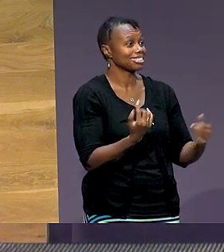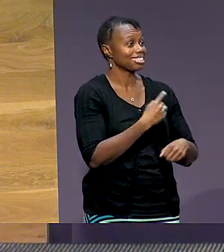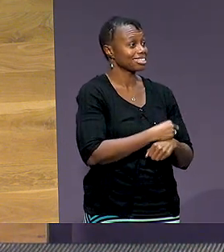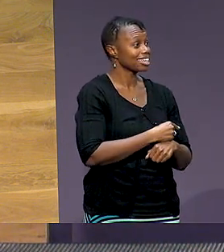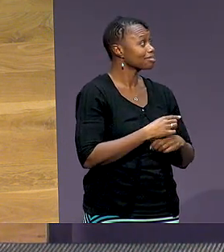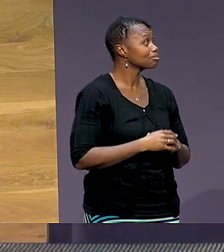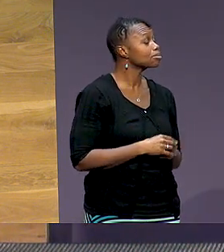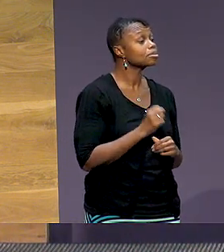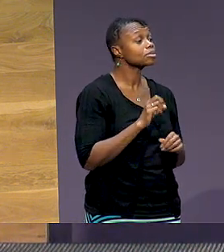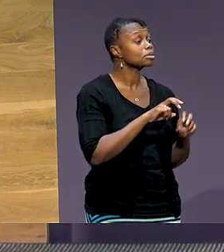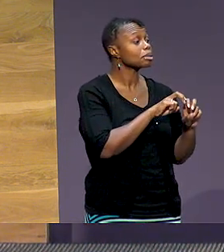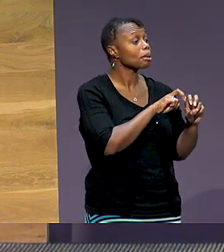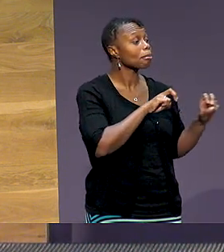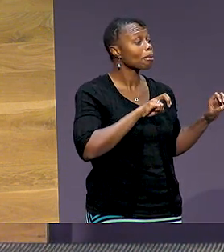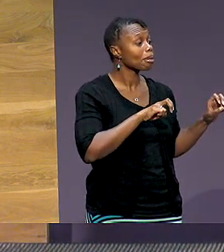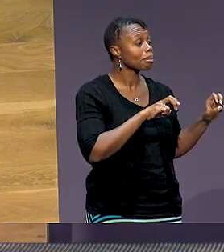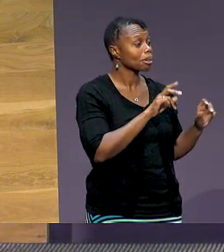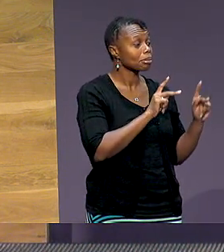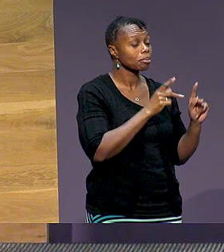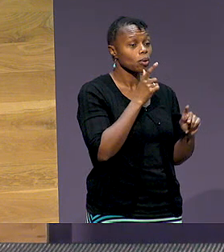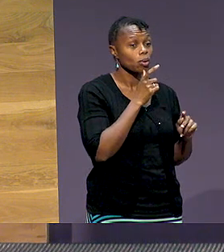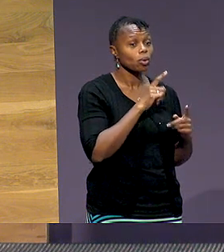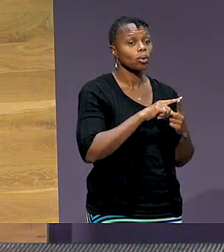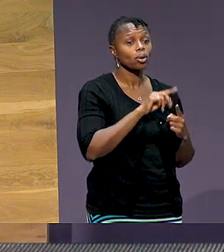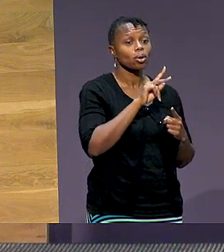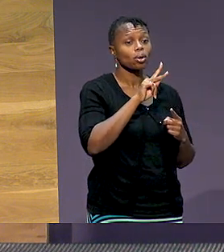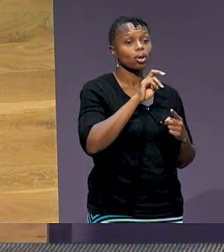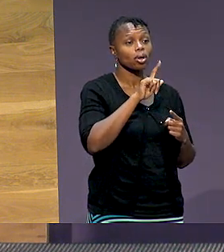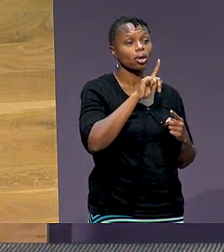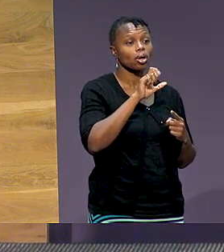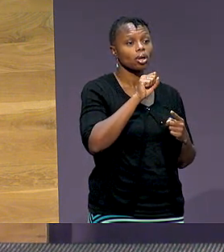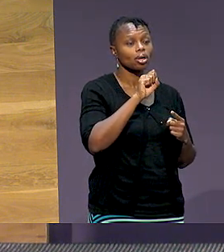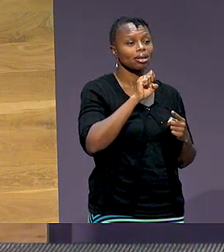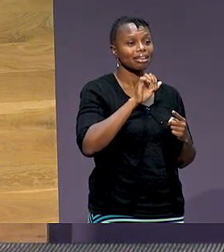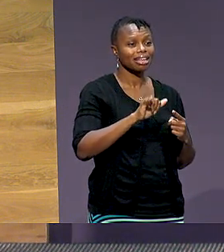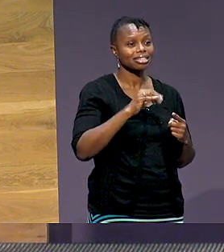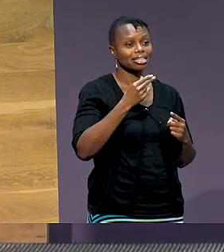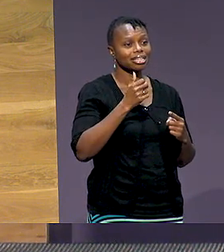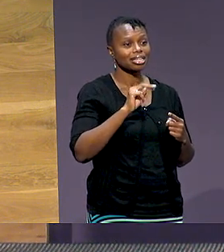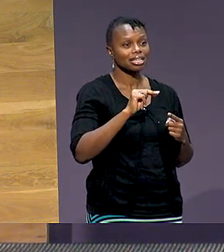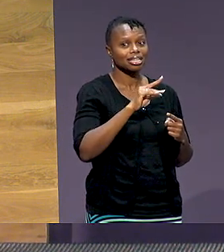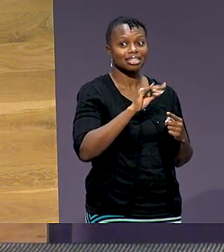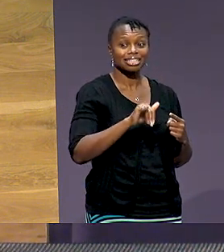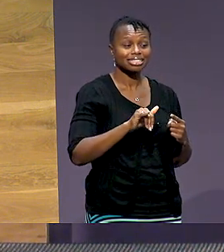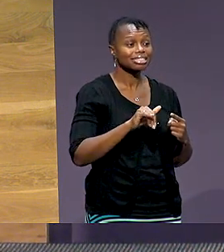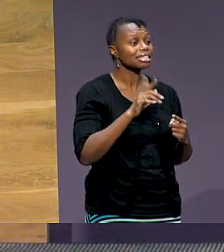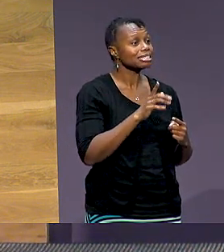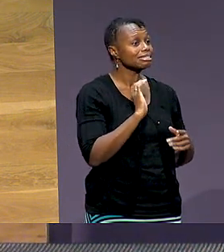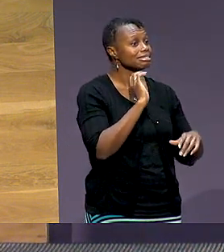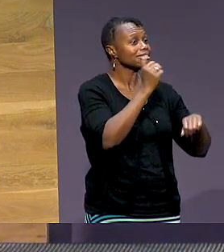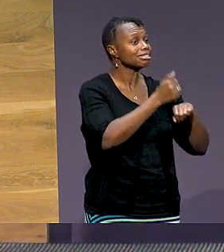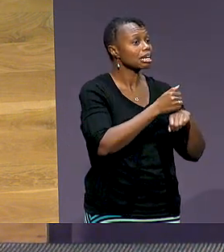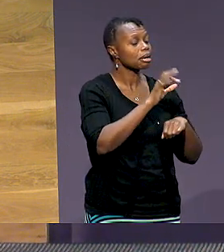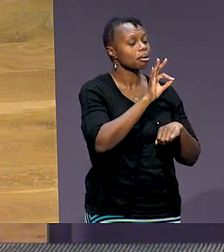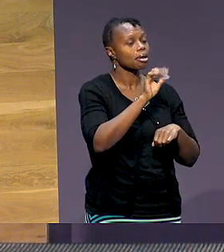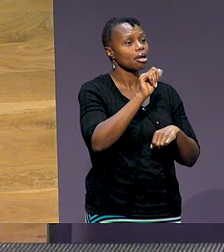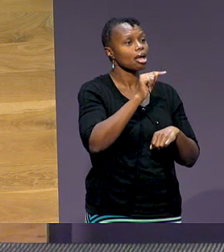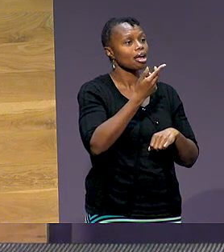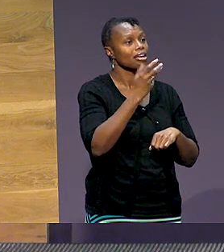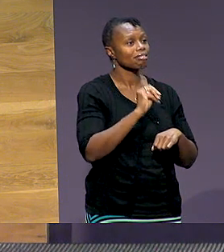are our panelists. Kelsey Hensey, an MAC grad, founder of Fathom